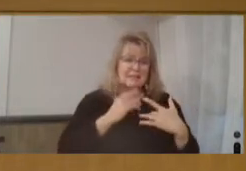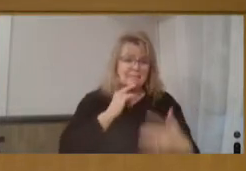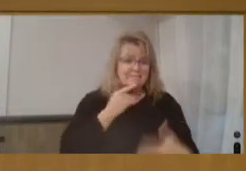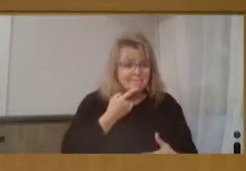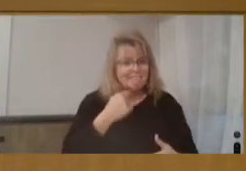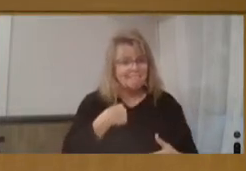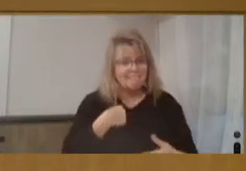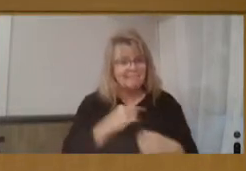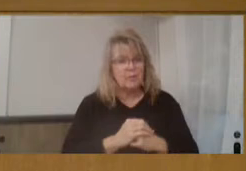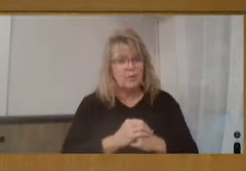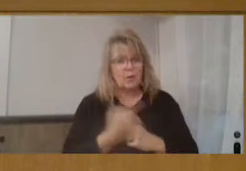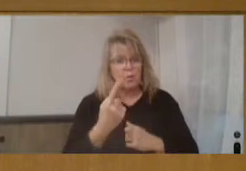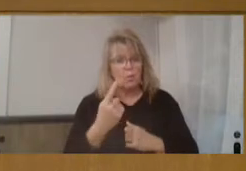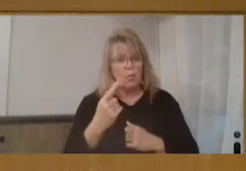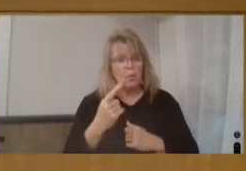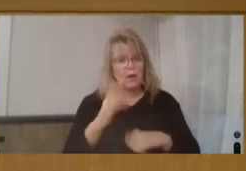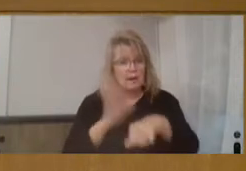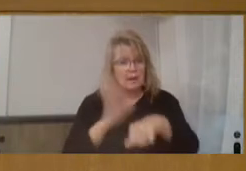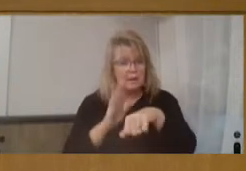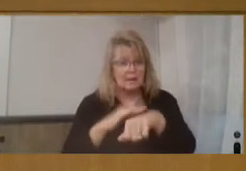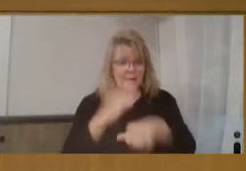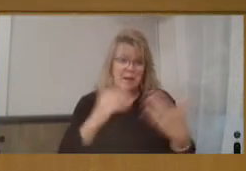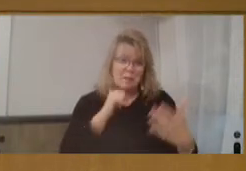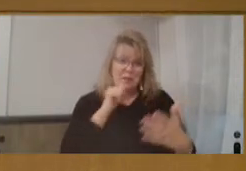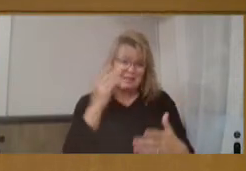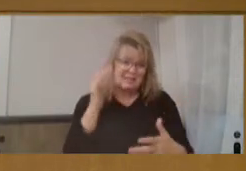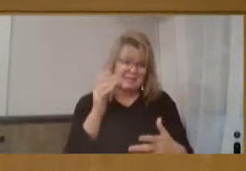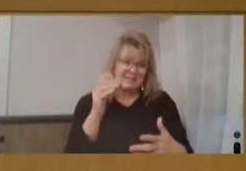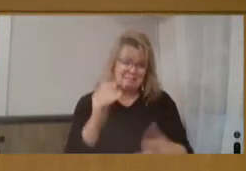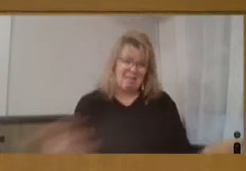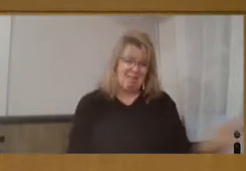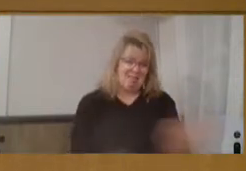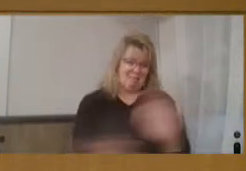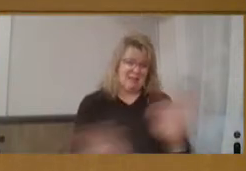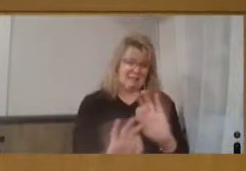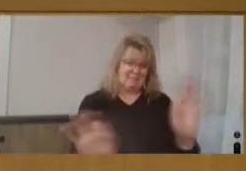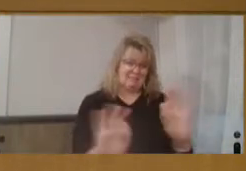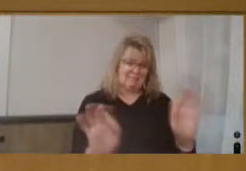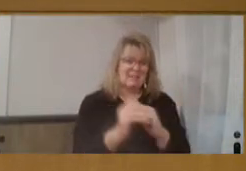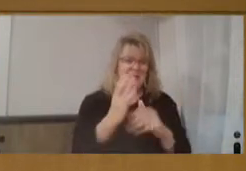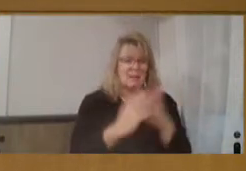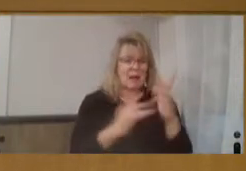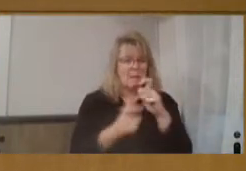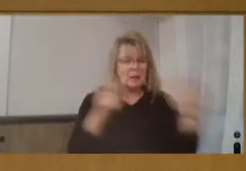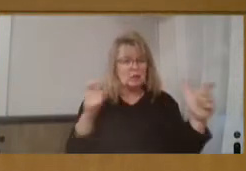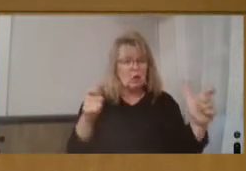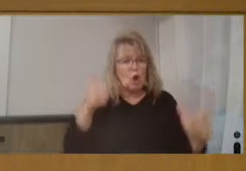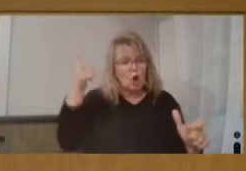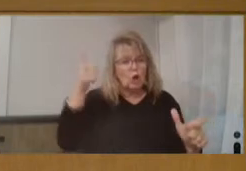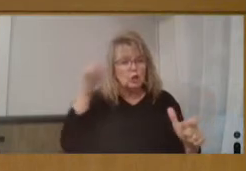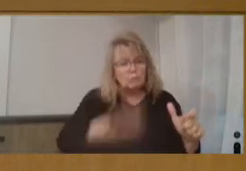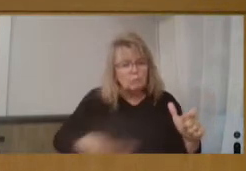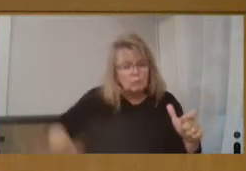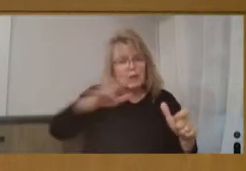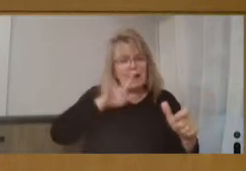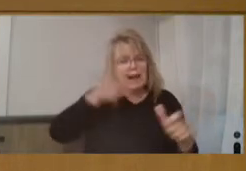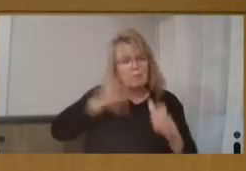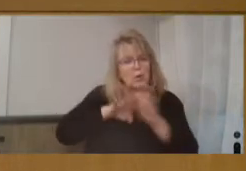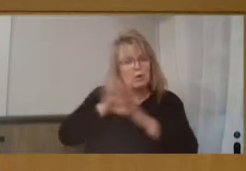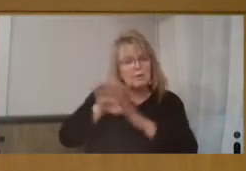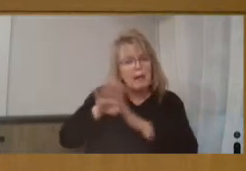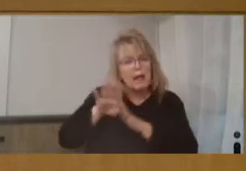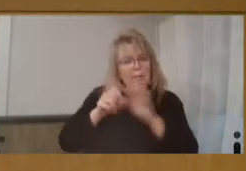While this one petition might not seem like a big deal, it's actually a piece of a much larger puzzle around airport development and